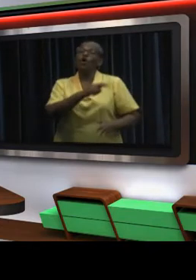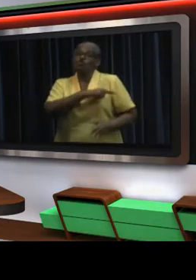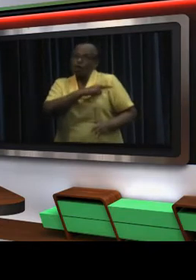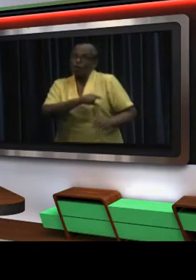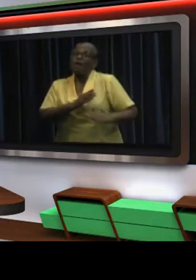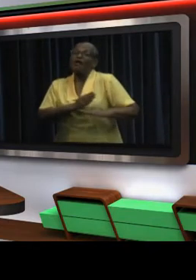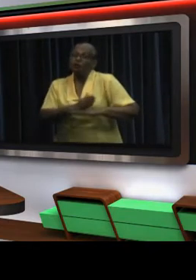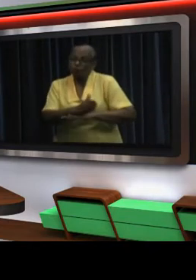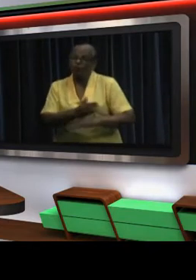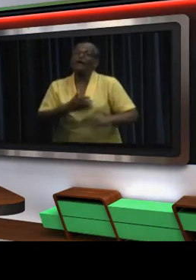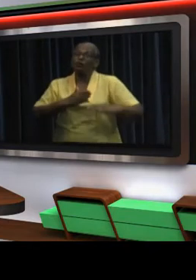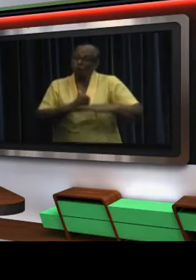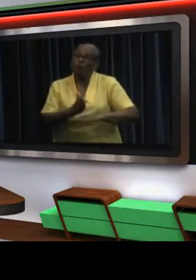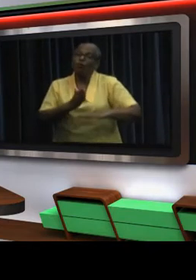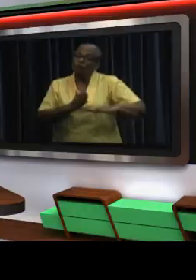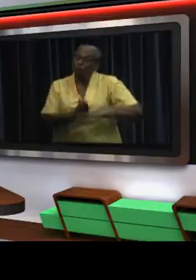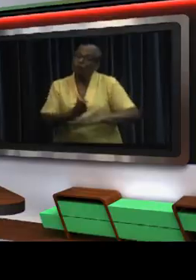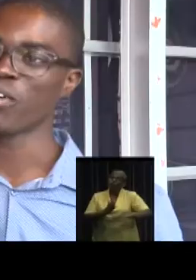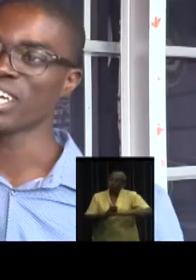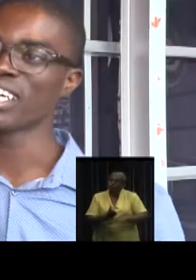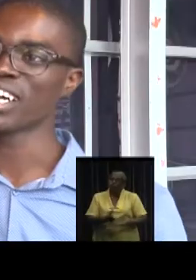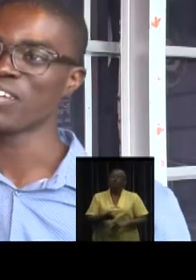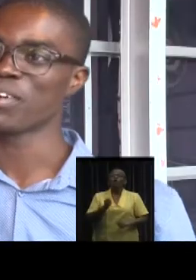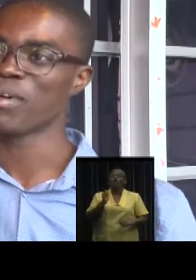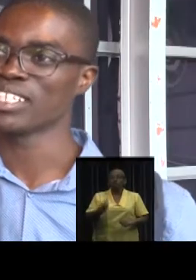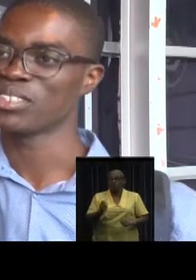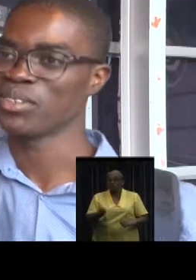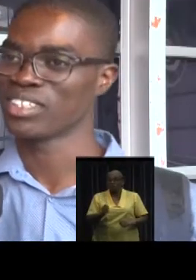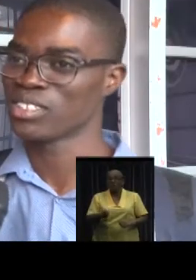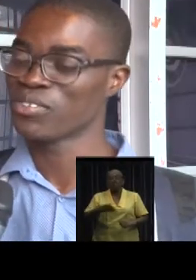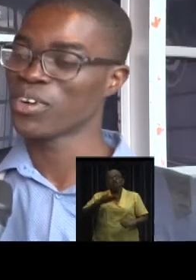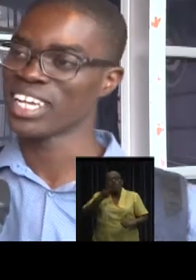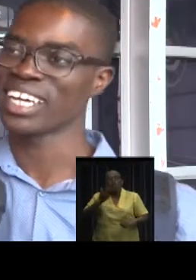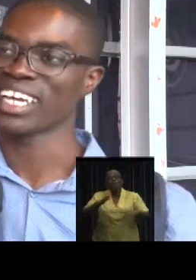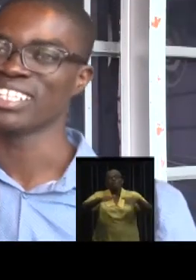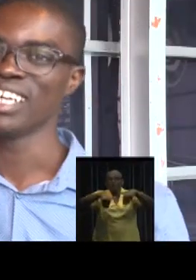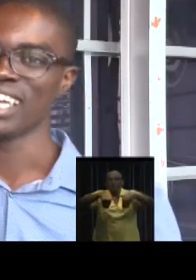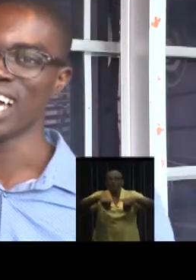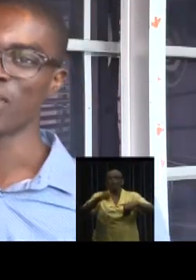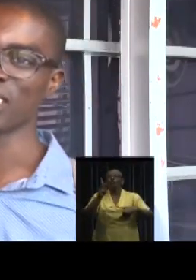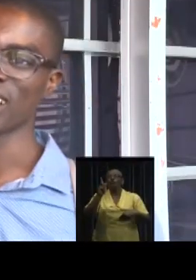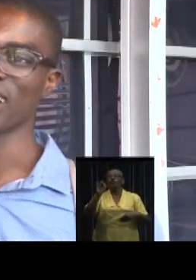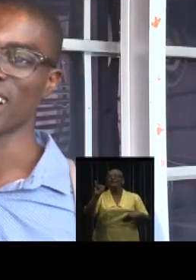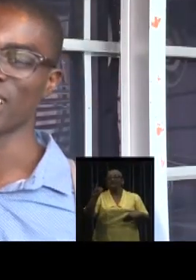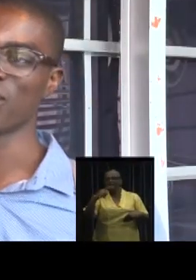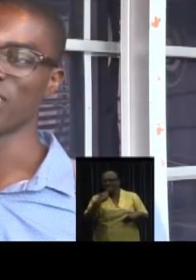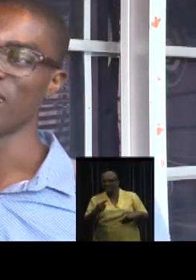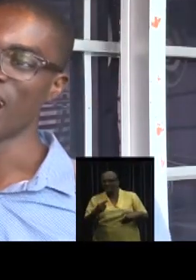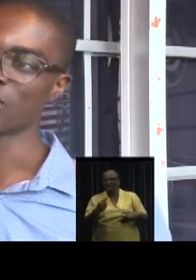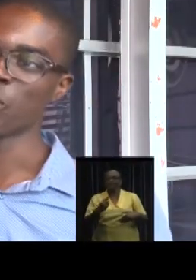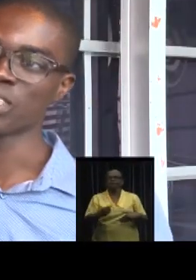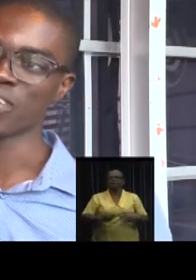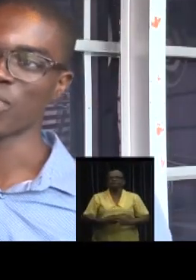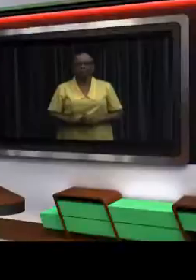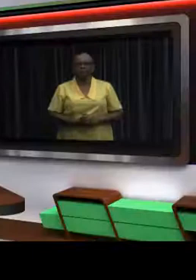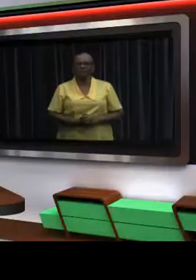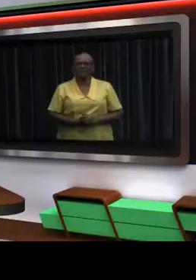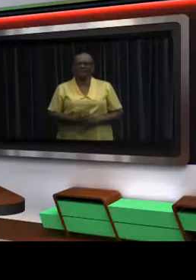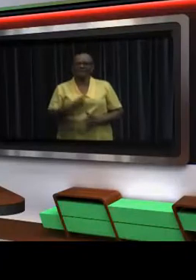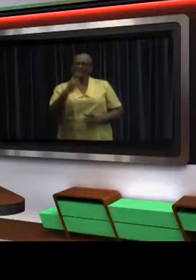so that school transport can be normalized and continued, says the President of the Youth Parliament, Calvin Kuniki.